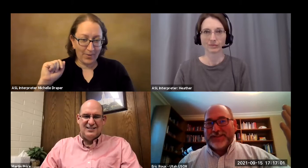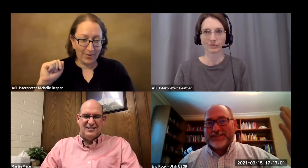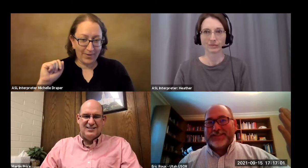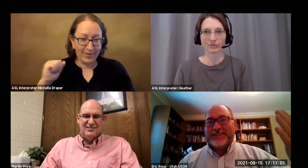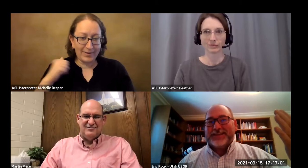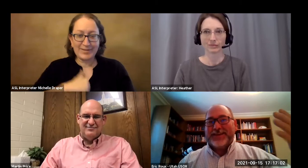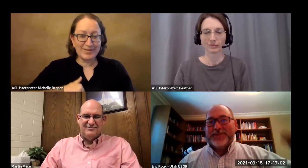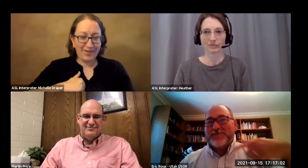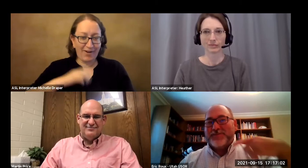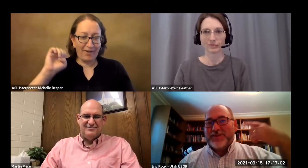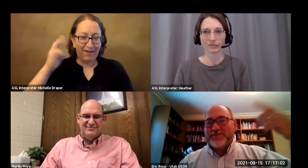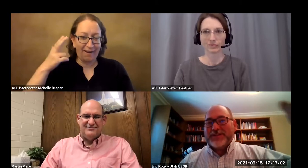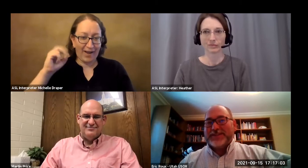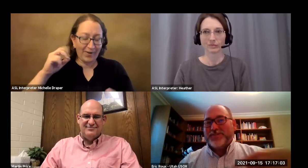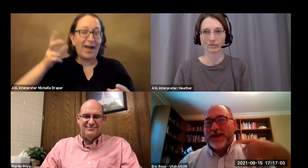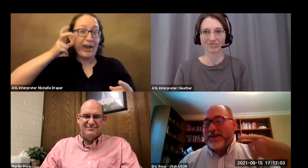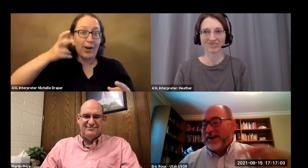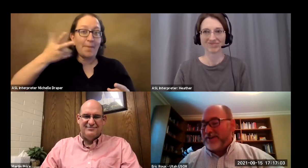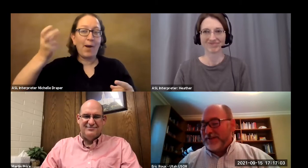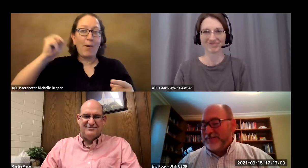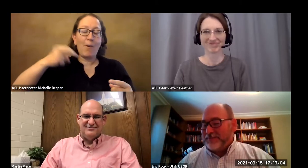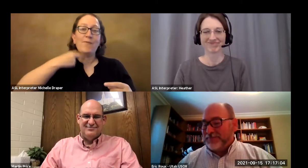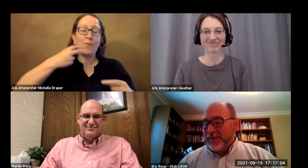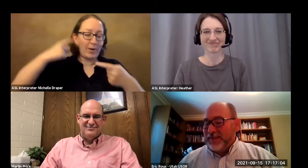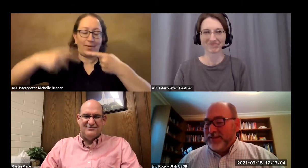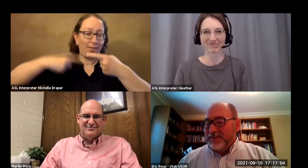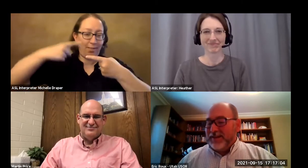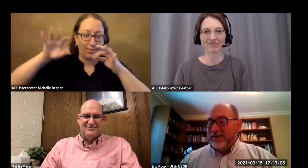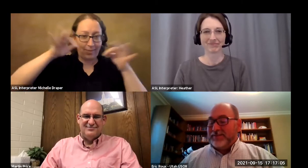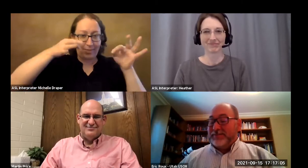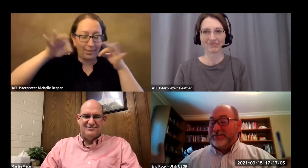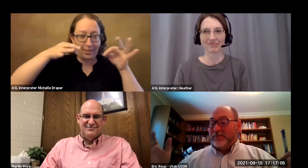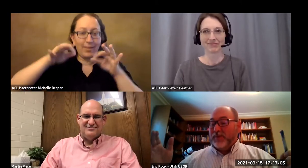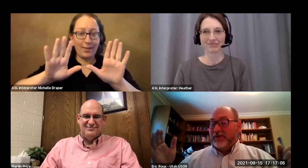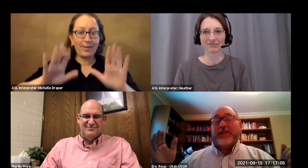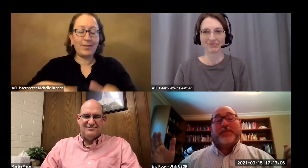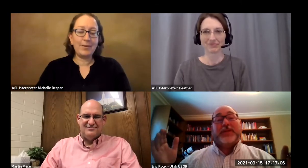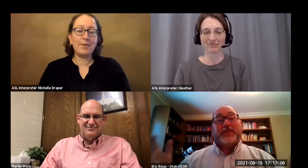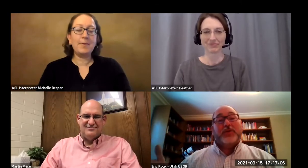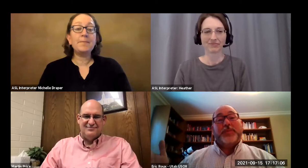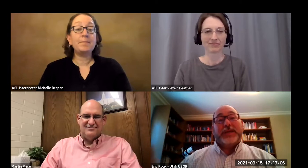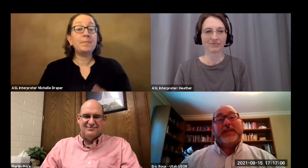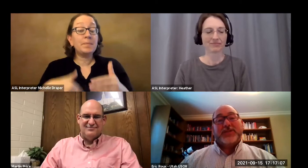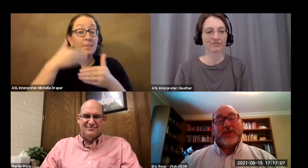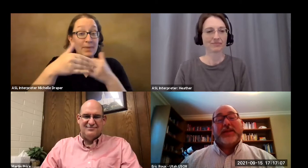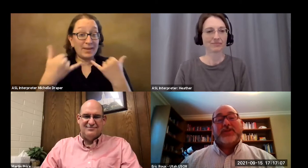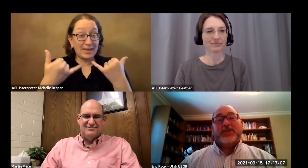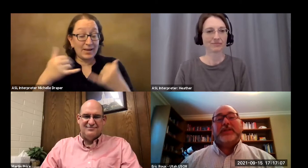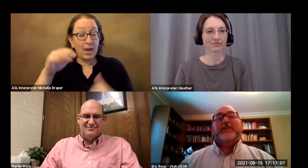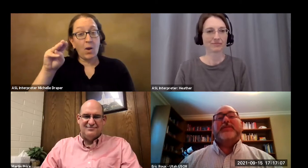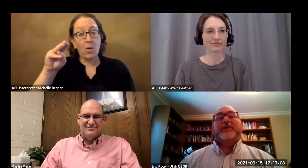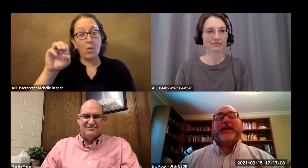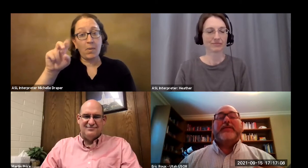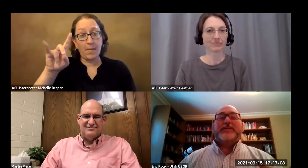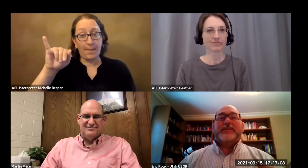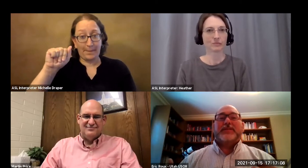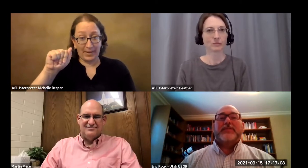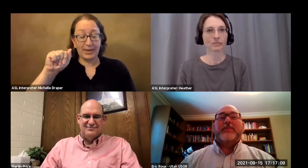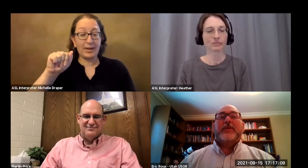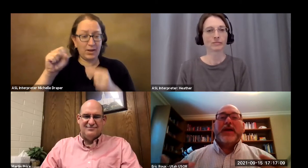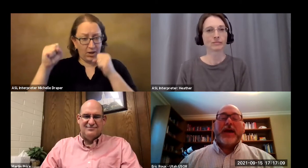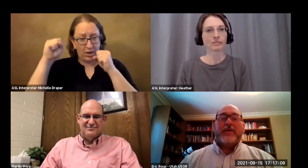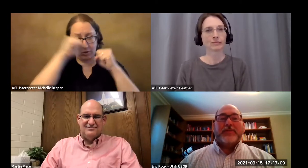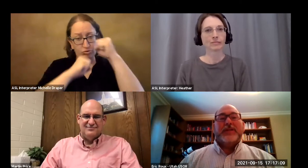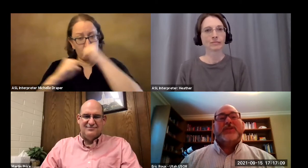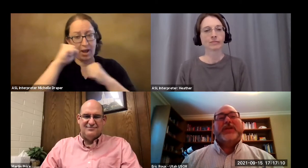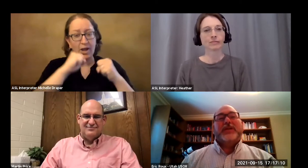Sorry about this. It's I'm hearing my own voice loop right back at me. We're developing a new media strategy to allow us to